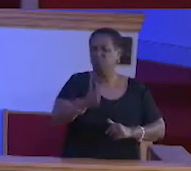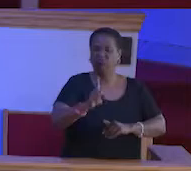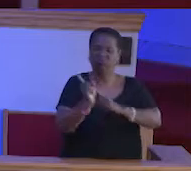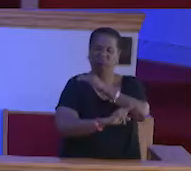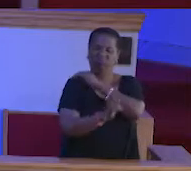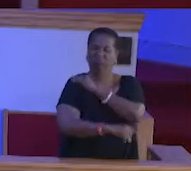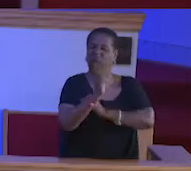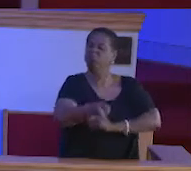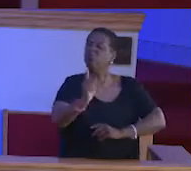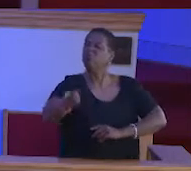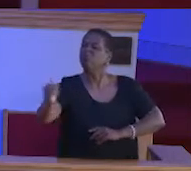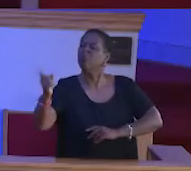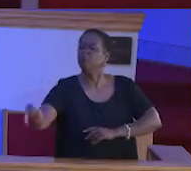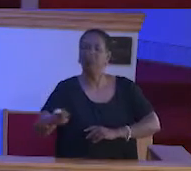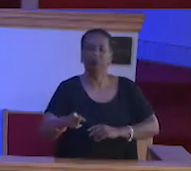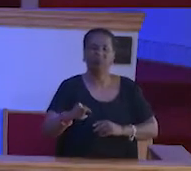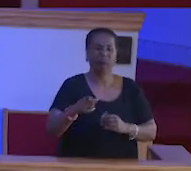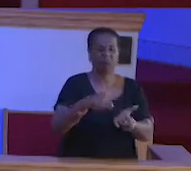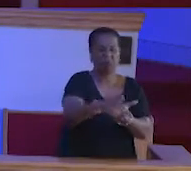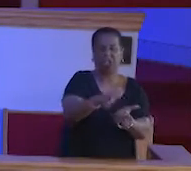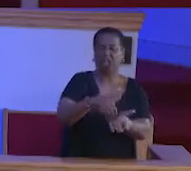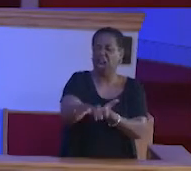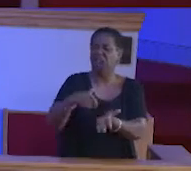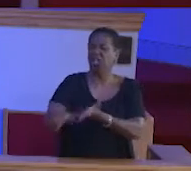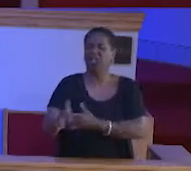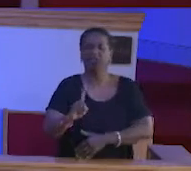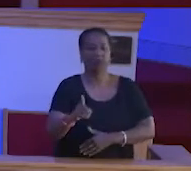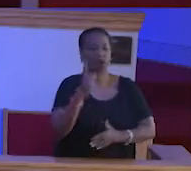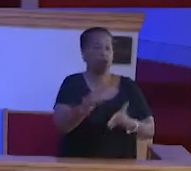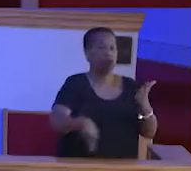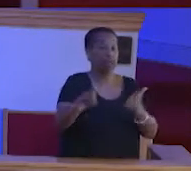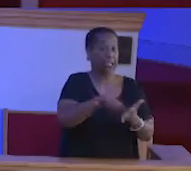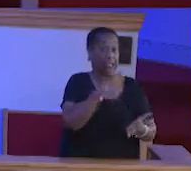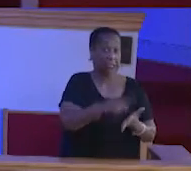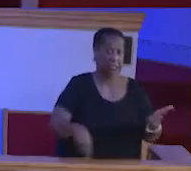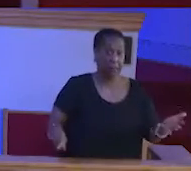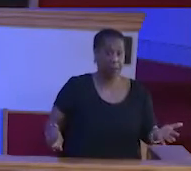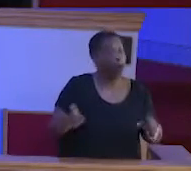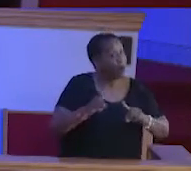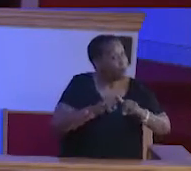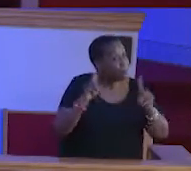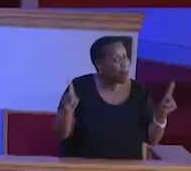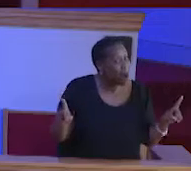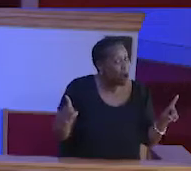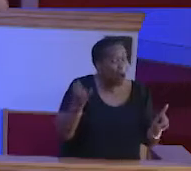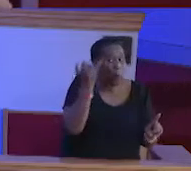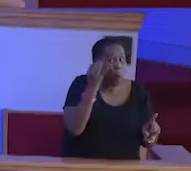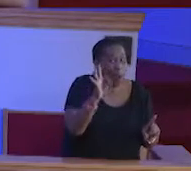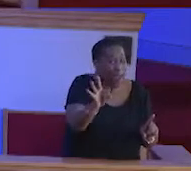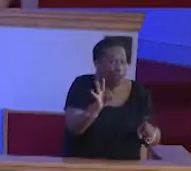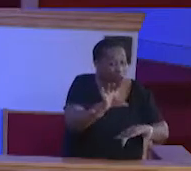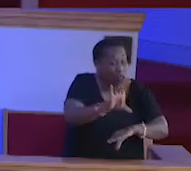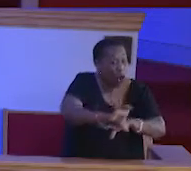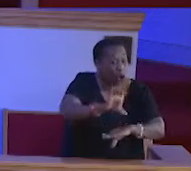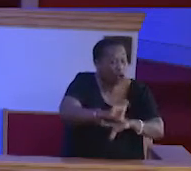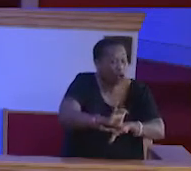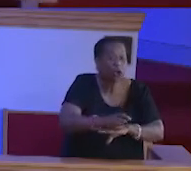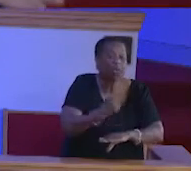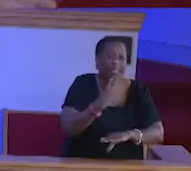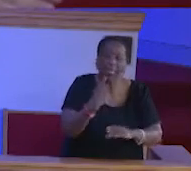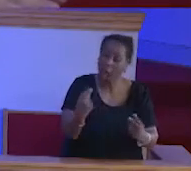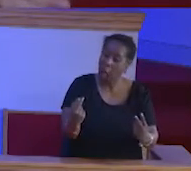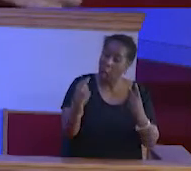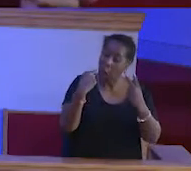condemnation, rejection, criticism. But what if the church were ever to say, look at